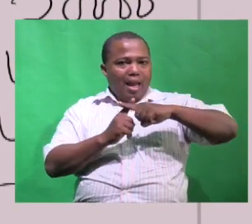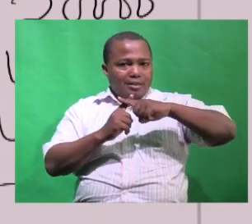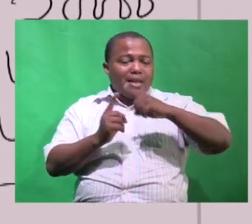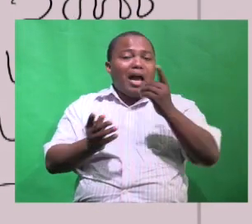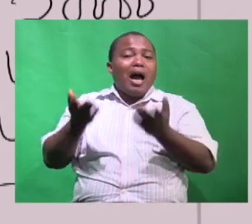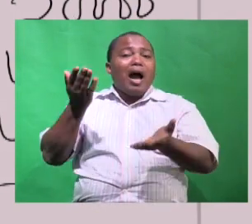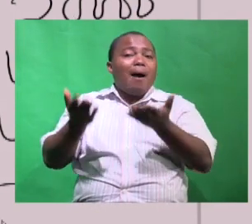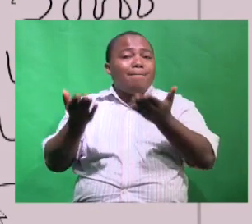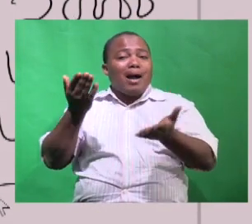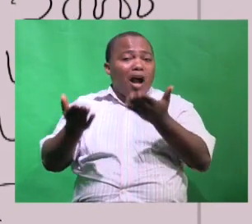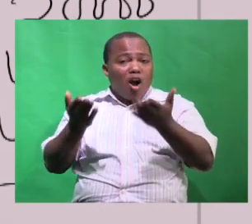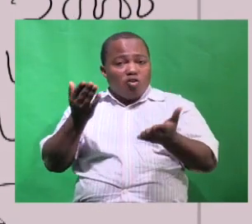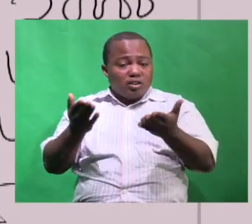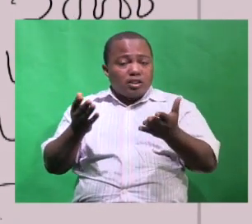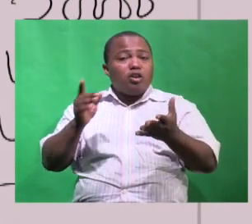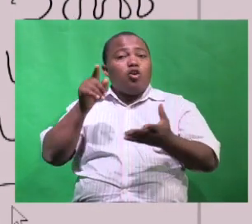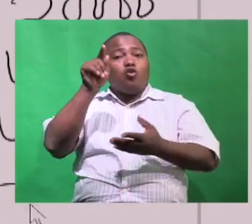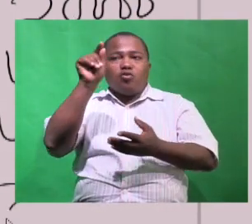amount, you got